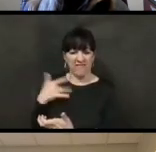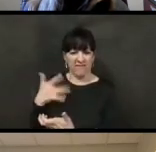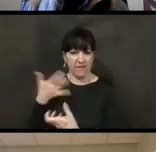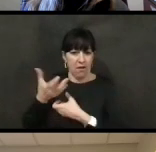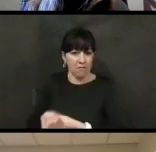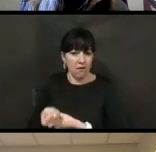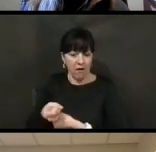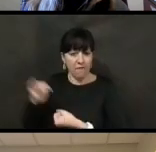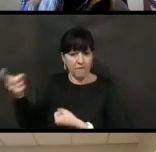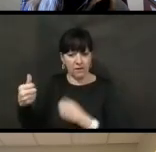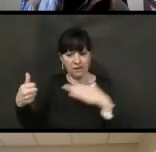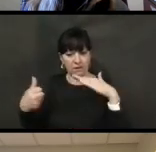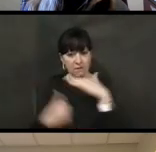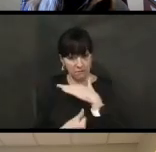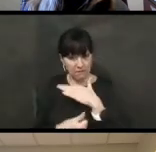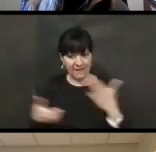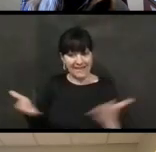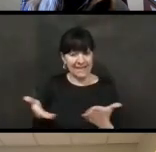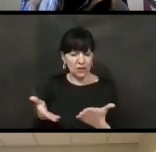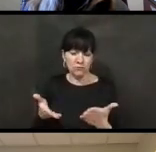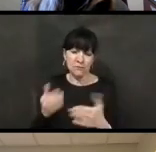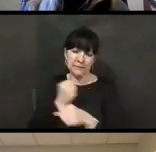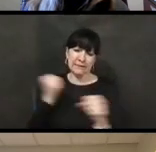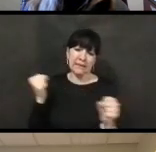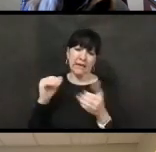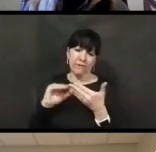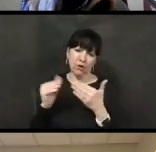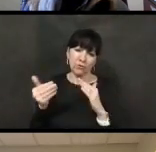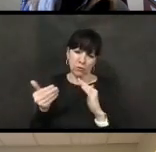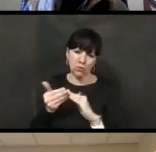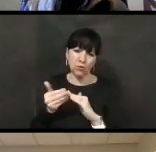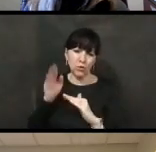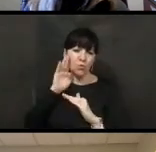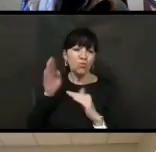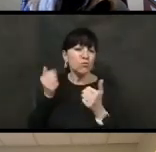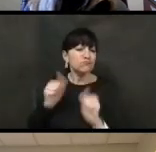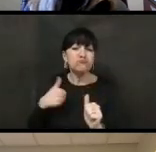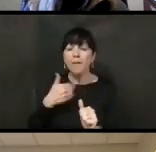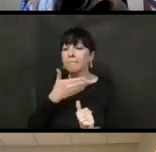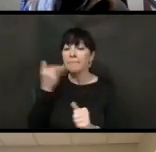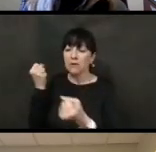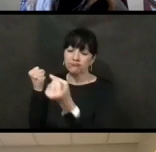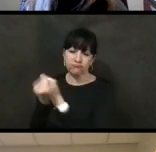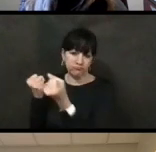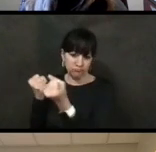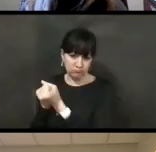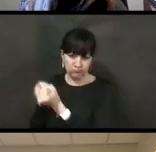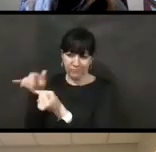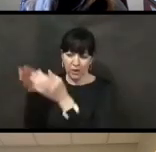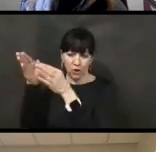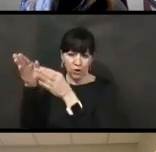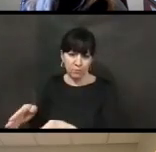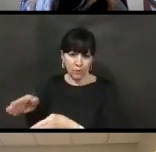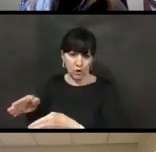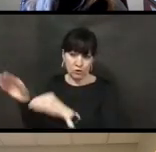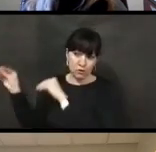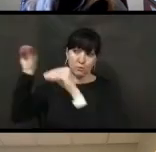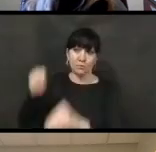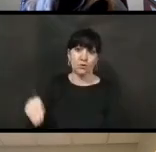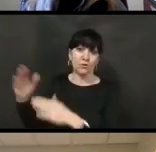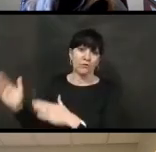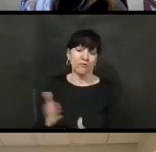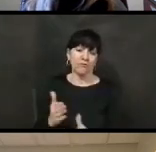he's going to land in safe community. Jonathan, back to you. Thank you, Lieutenant Governor. A question from Joe Smith in the live stream